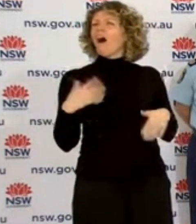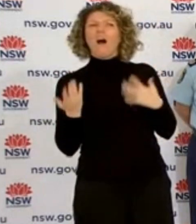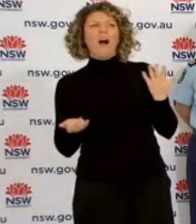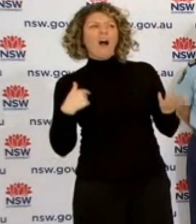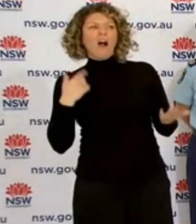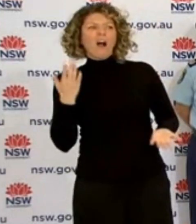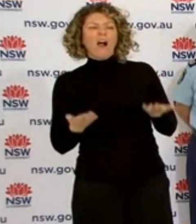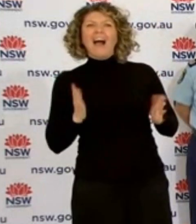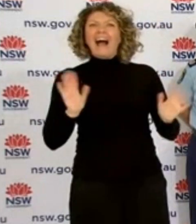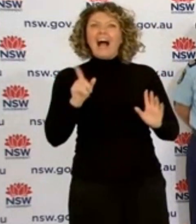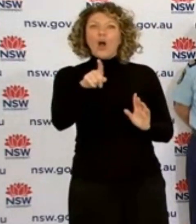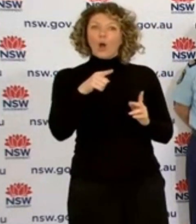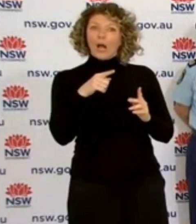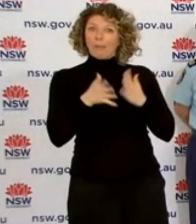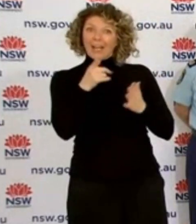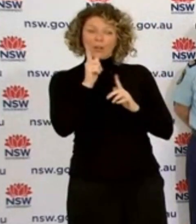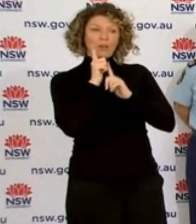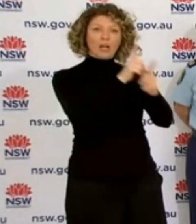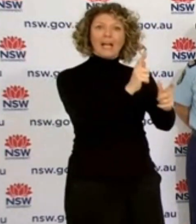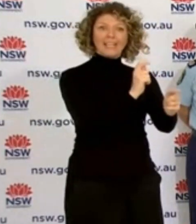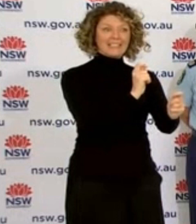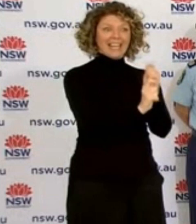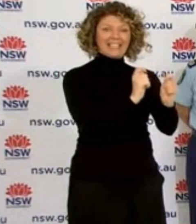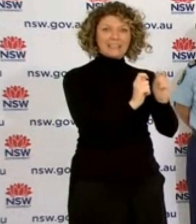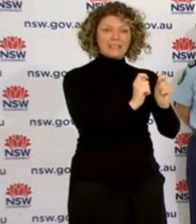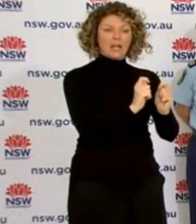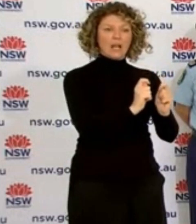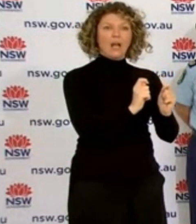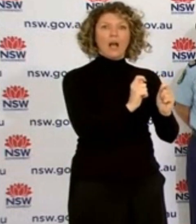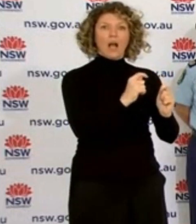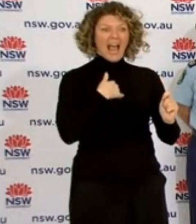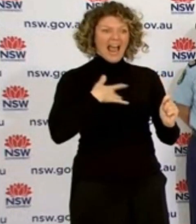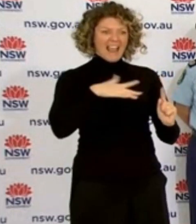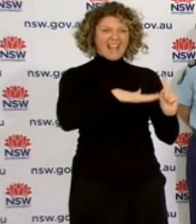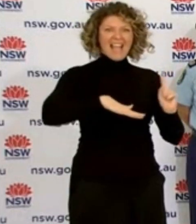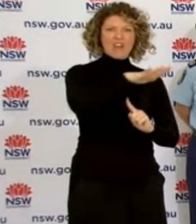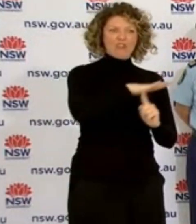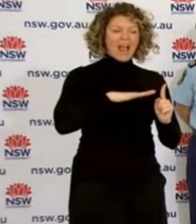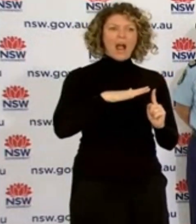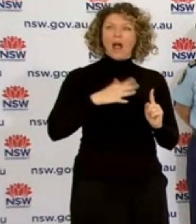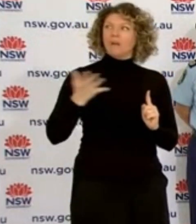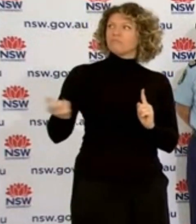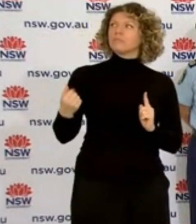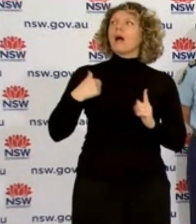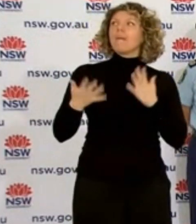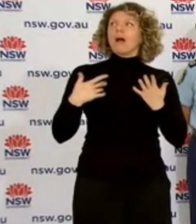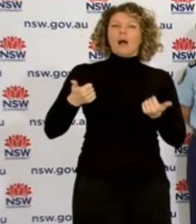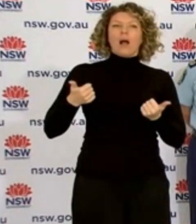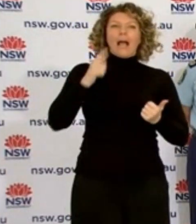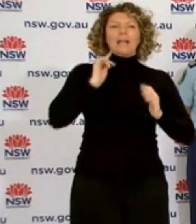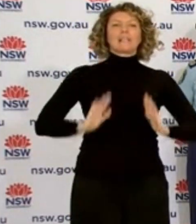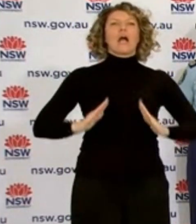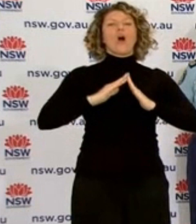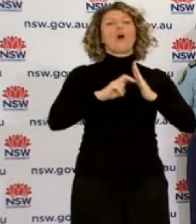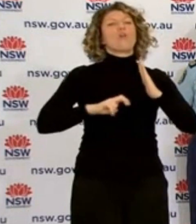is a payment that can be provided to people in those affected areas to isolate. And there is